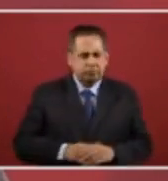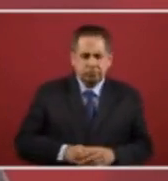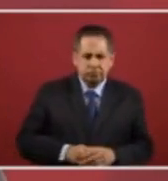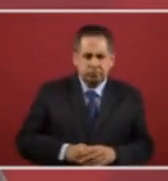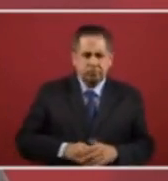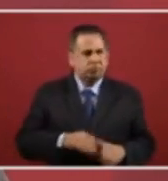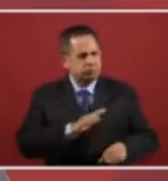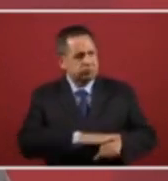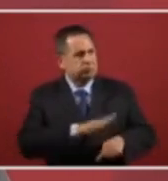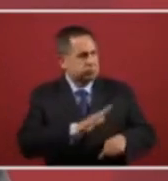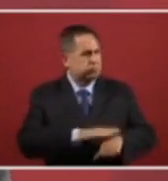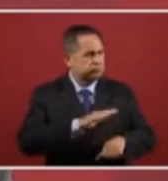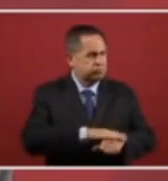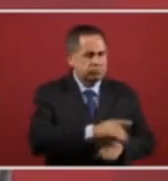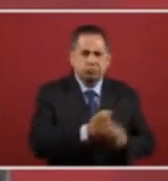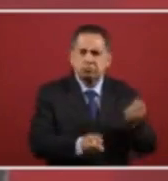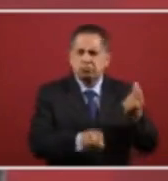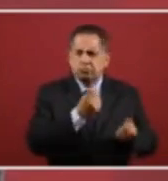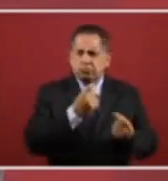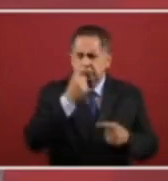desert.